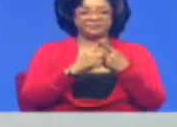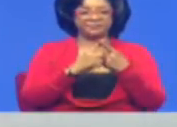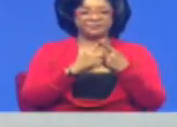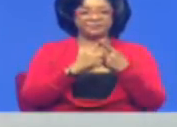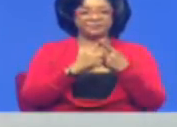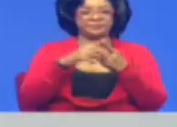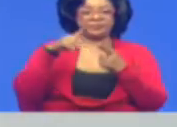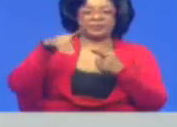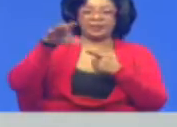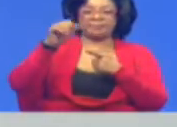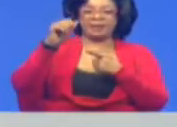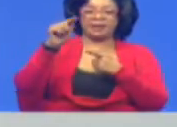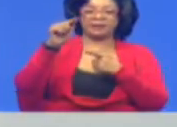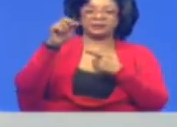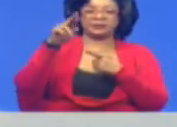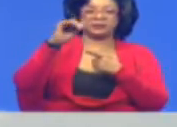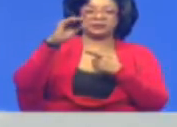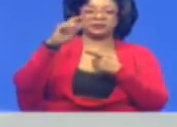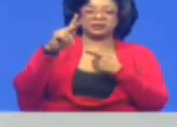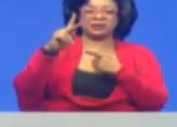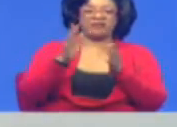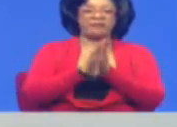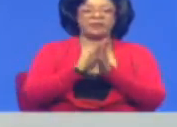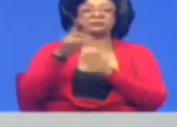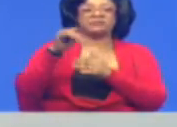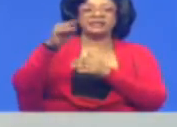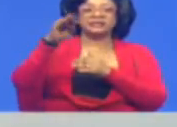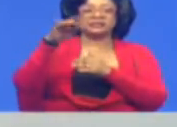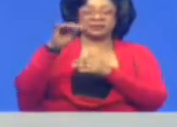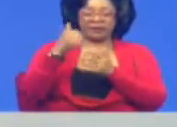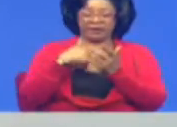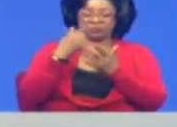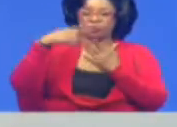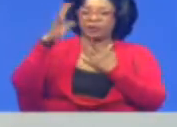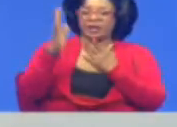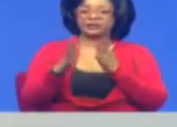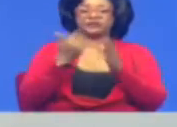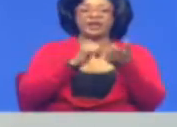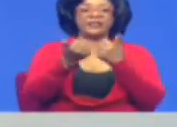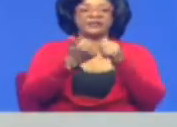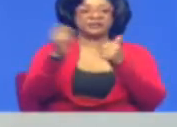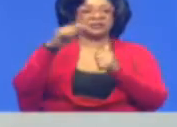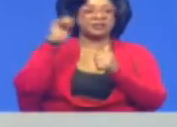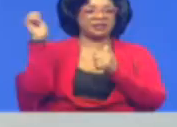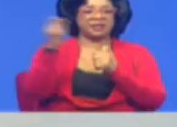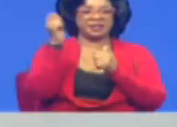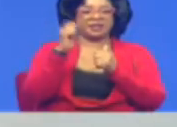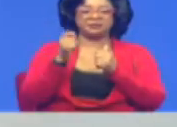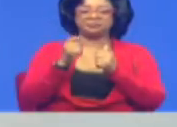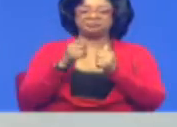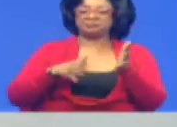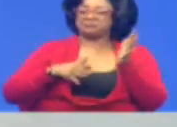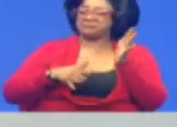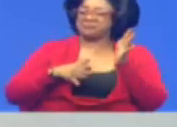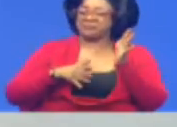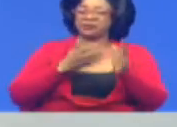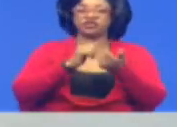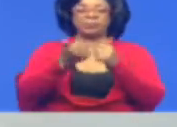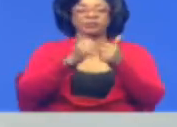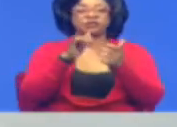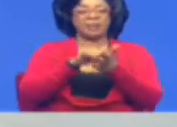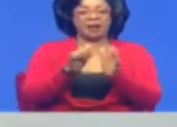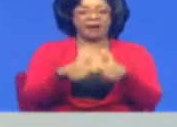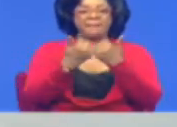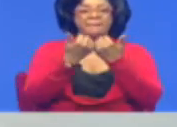Patrick Kipngeno and Francisca Kanda are the winners of the Athletics Kenya Mountain Running Championships, which took place around